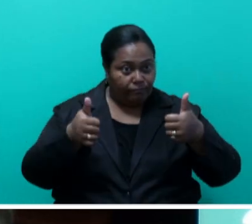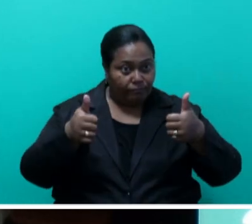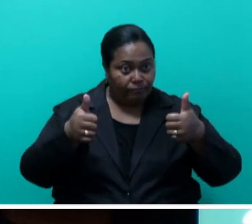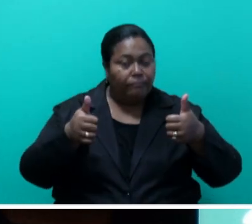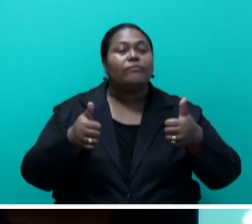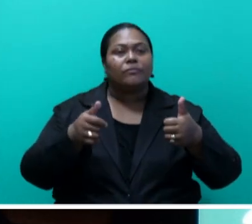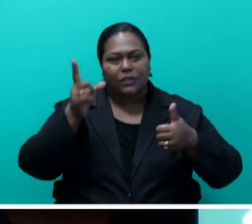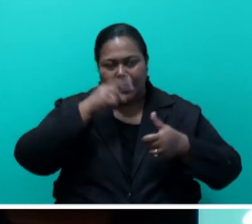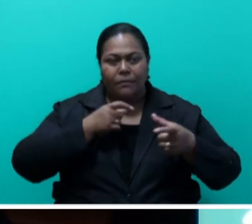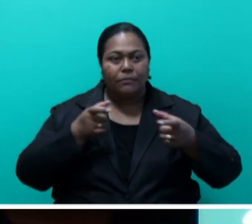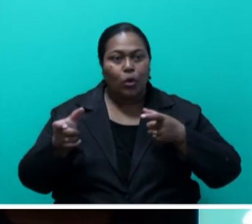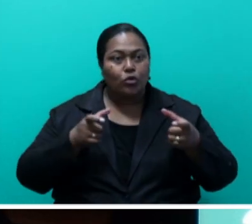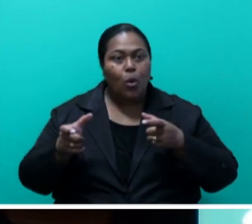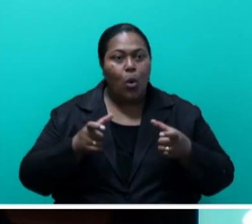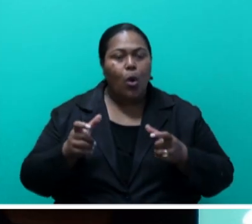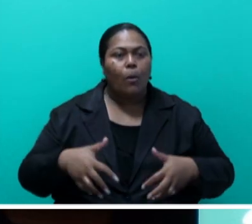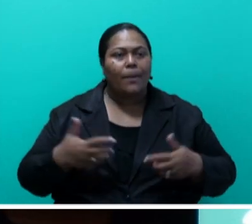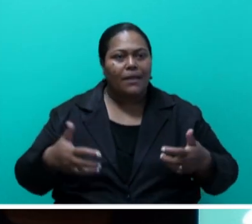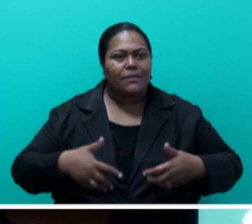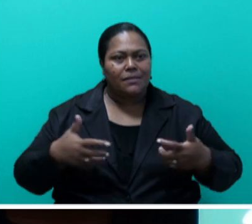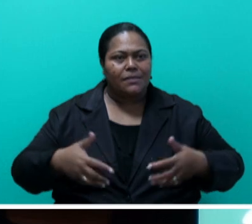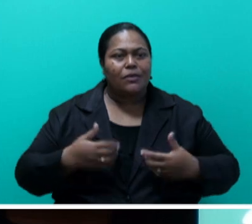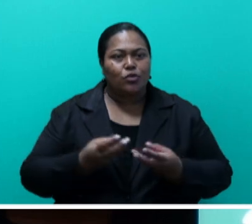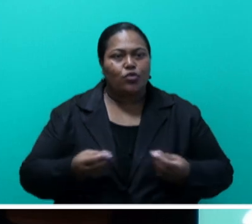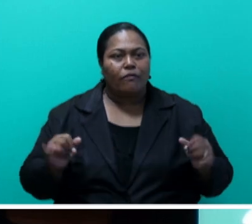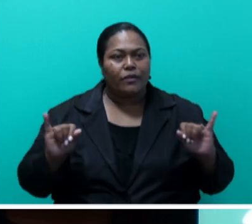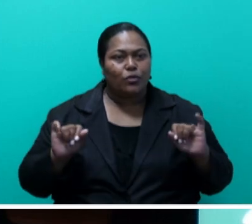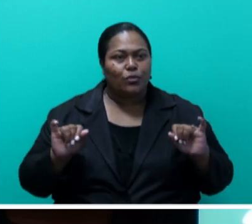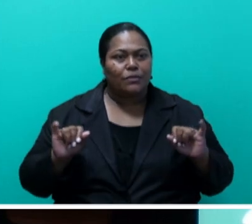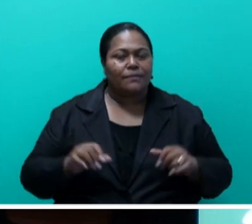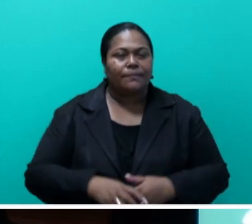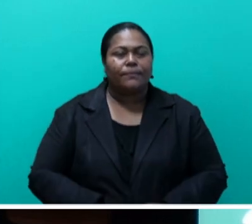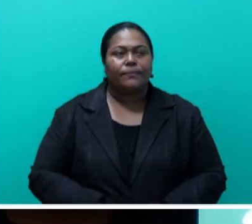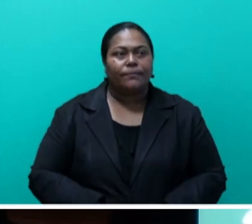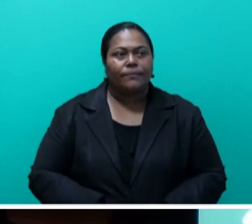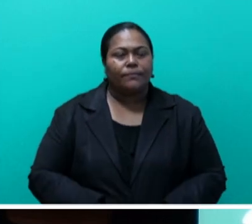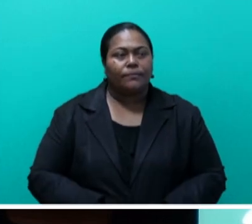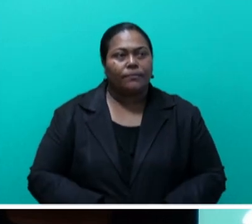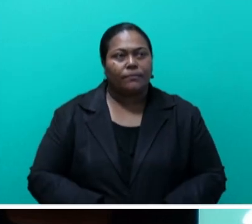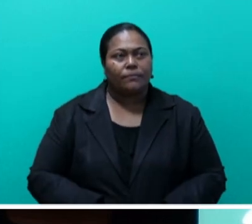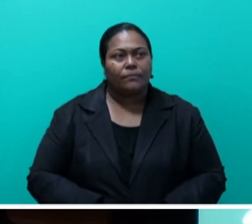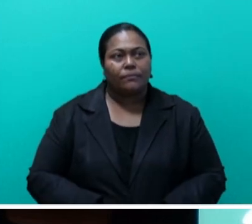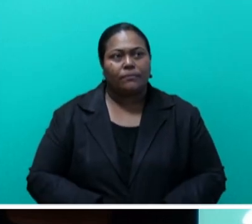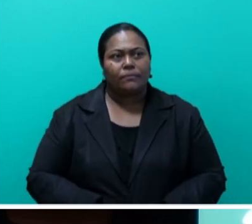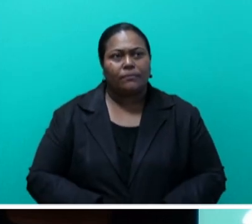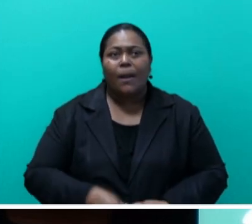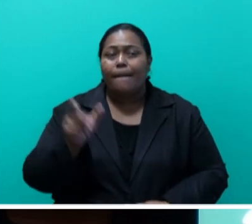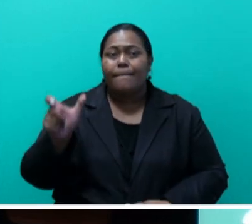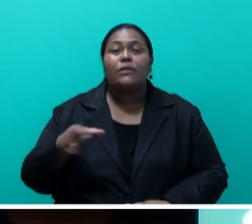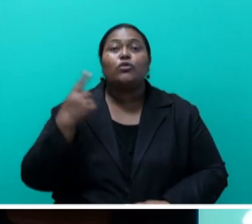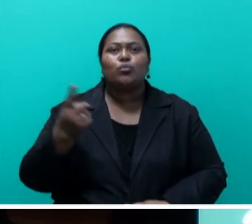manage complaints and aid in resolving issues. Speaker, the person is Ms. Wati